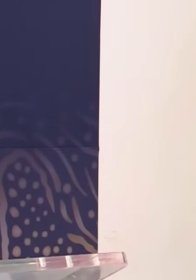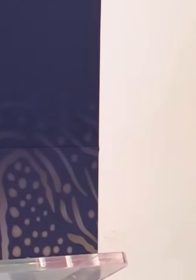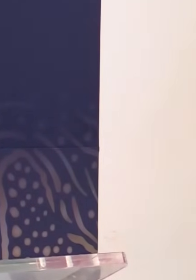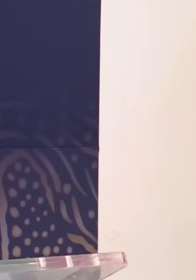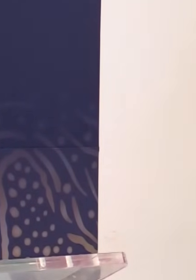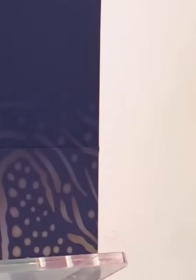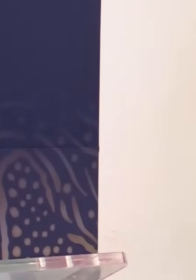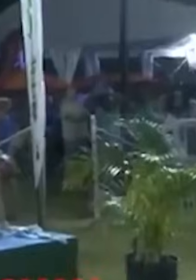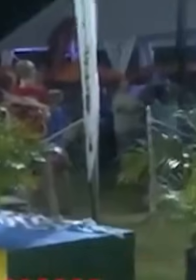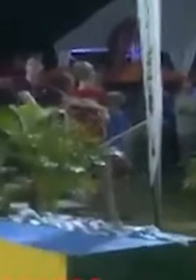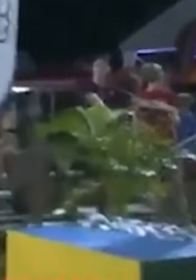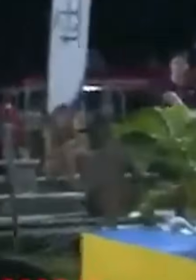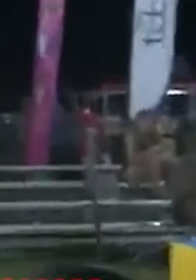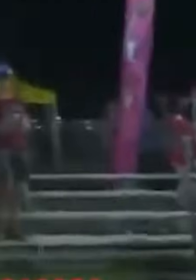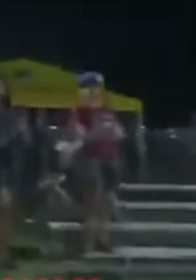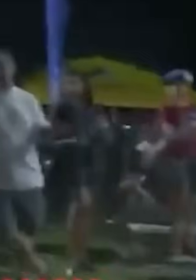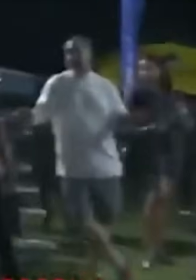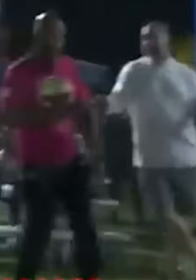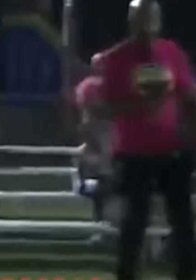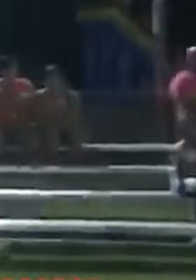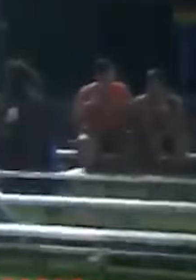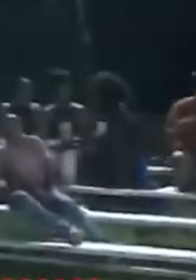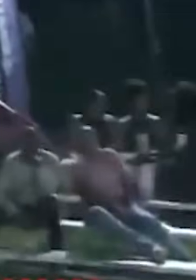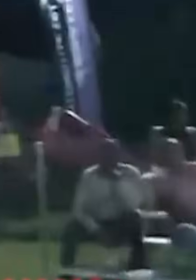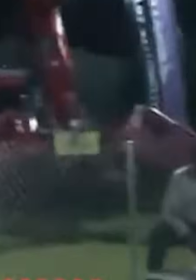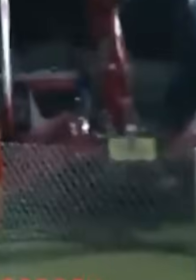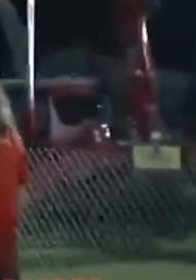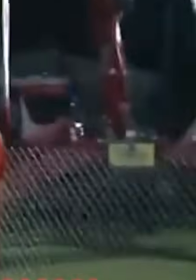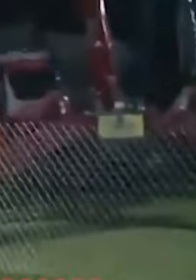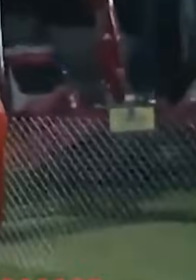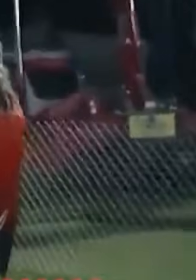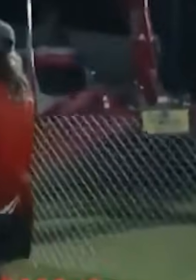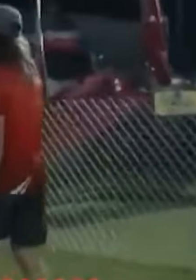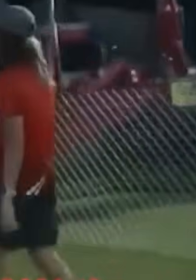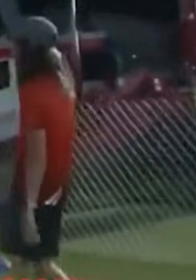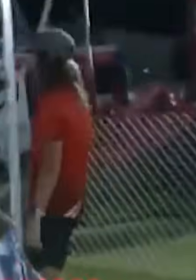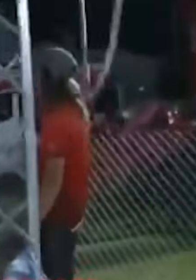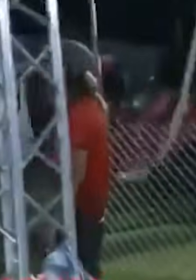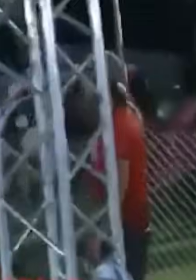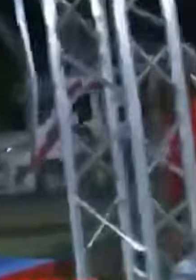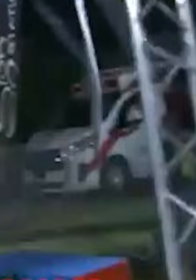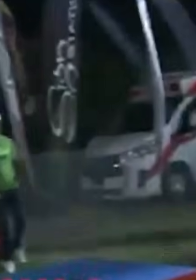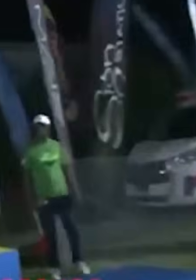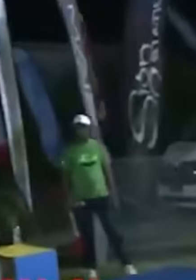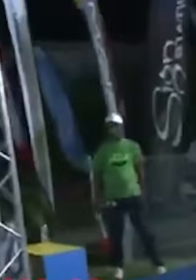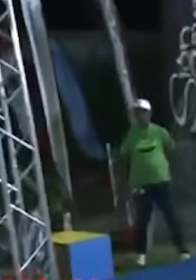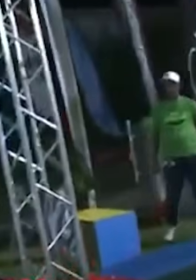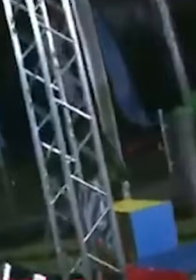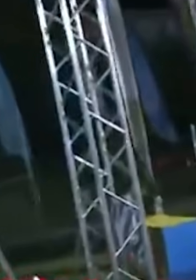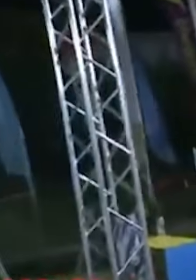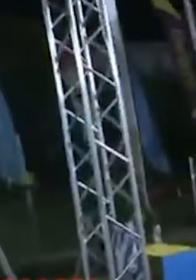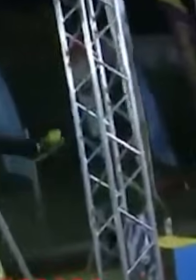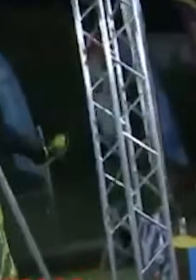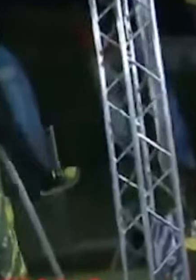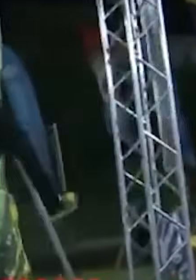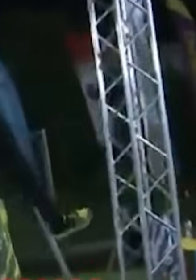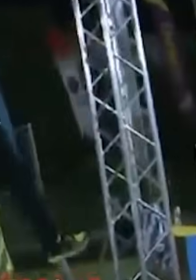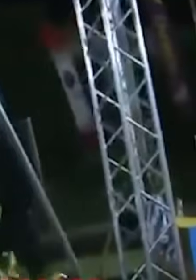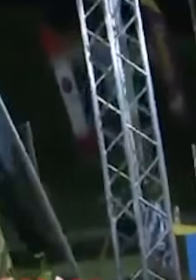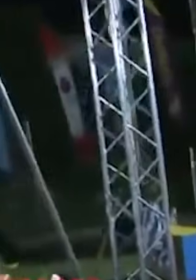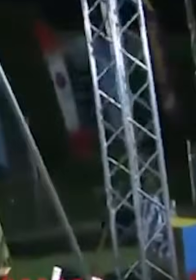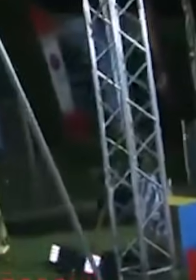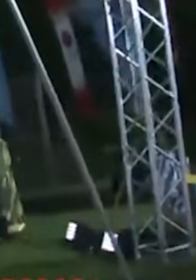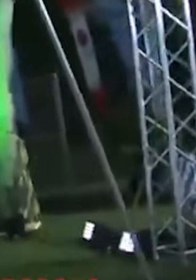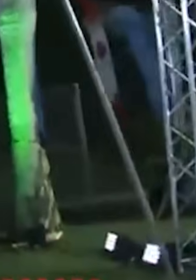and identity. As mentioned, Canada will be fielding a team, and High Commissioner to Barbados and the Eastern Caribbean, Her Excellency